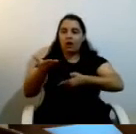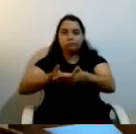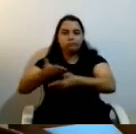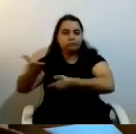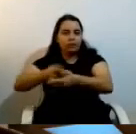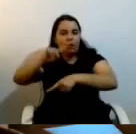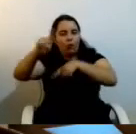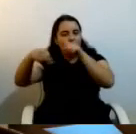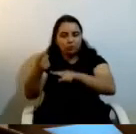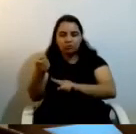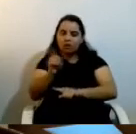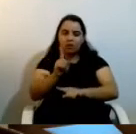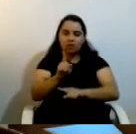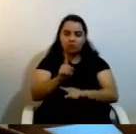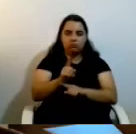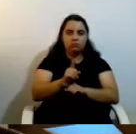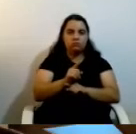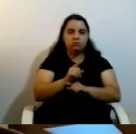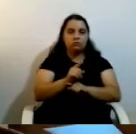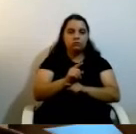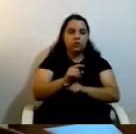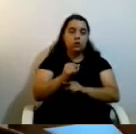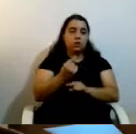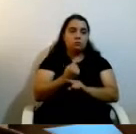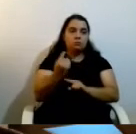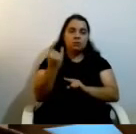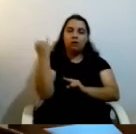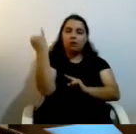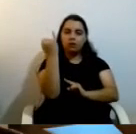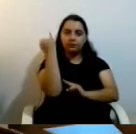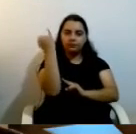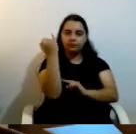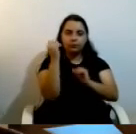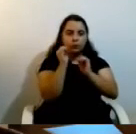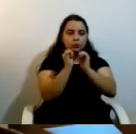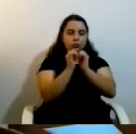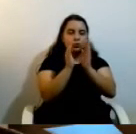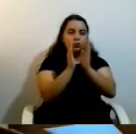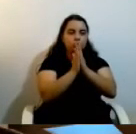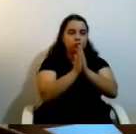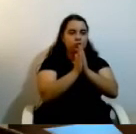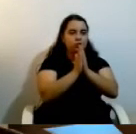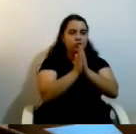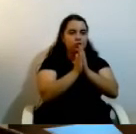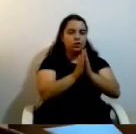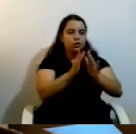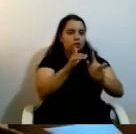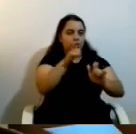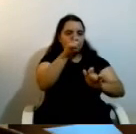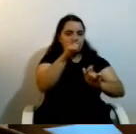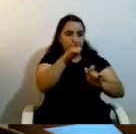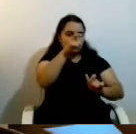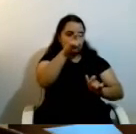In institutions, everyone has to share workers with other inmates. That's what